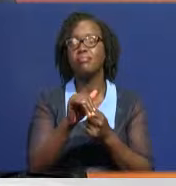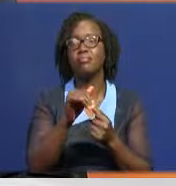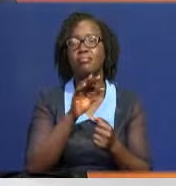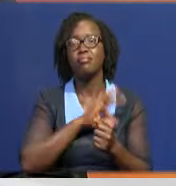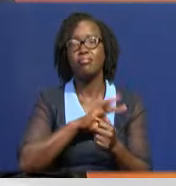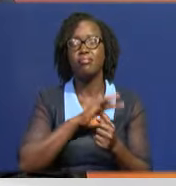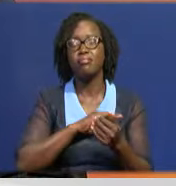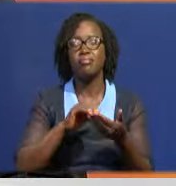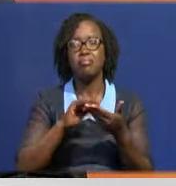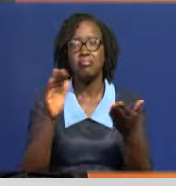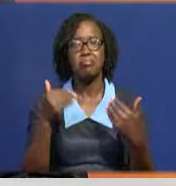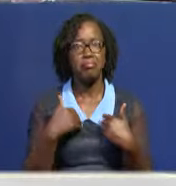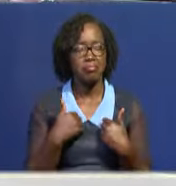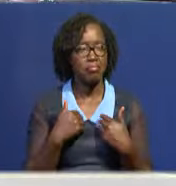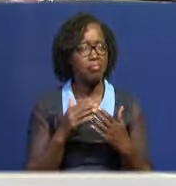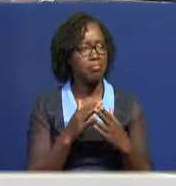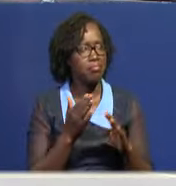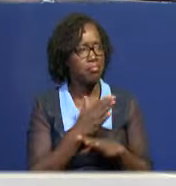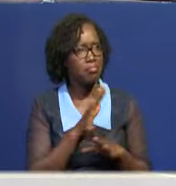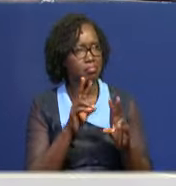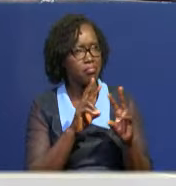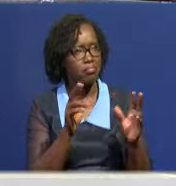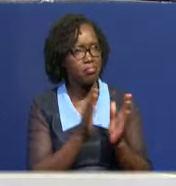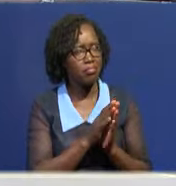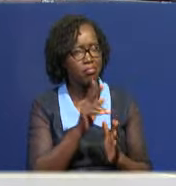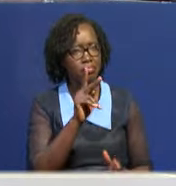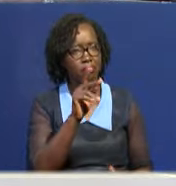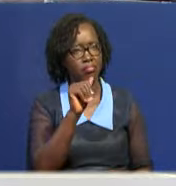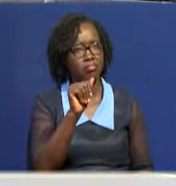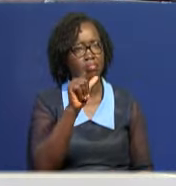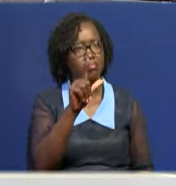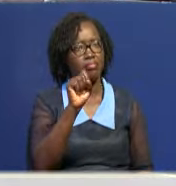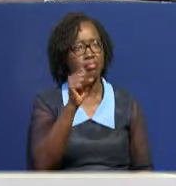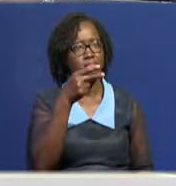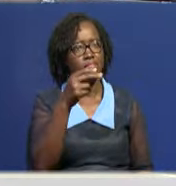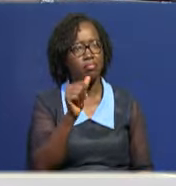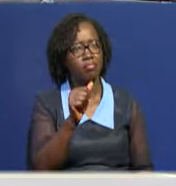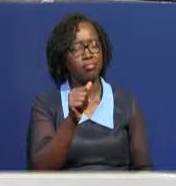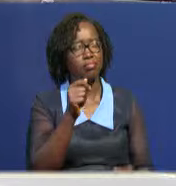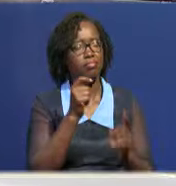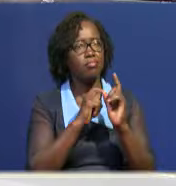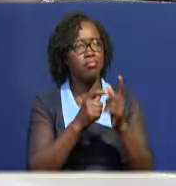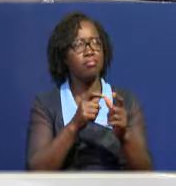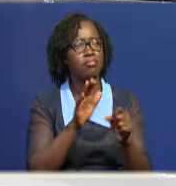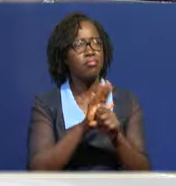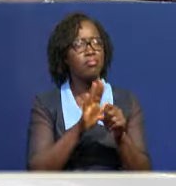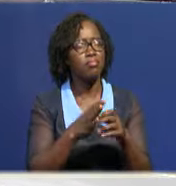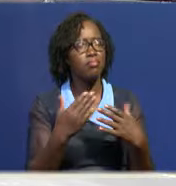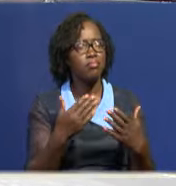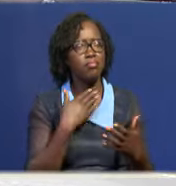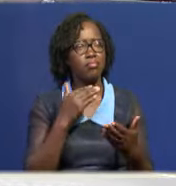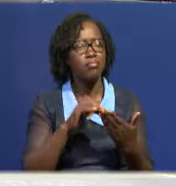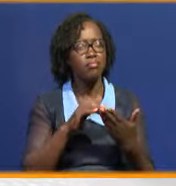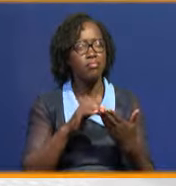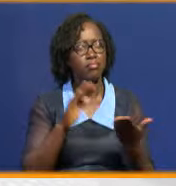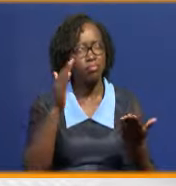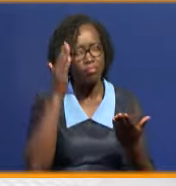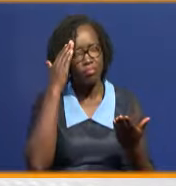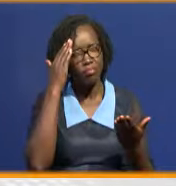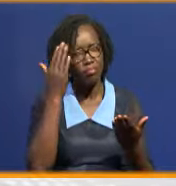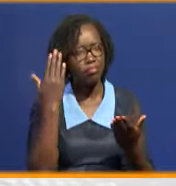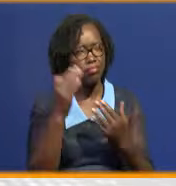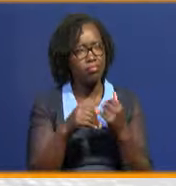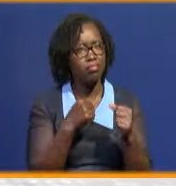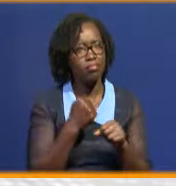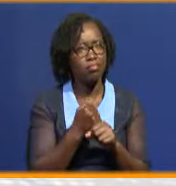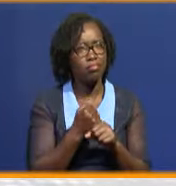more benefits. Yes. And before even we look at the Kalash Awards, I'm quite sure a lot of viewers want to know more about that. Late last year, the